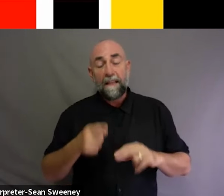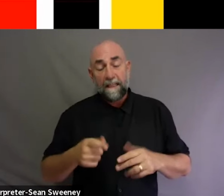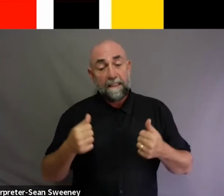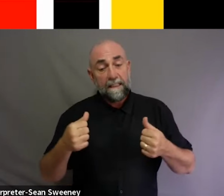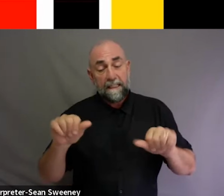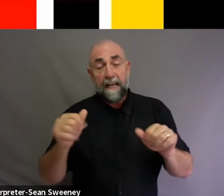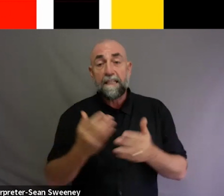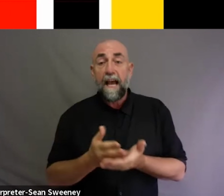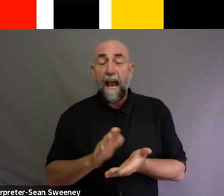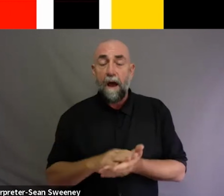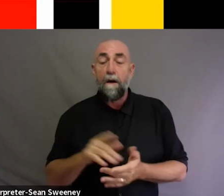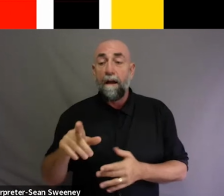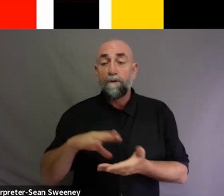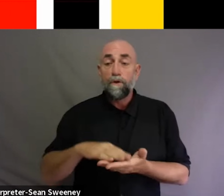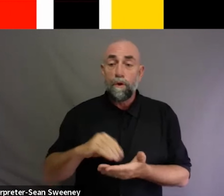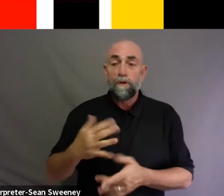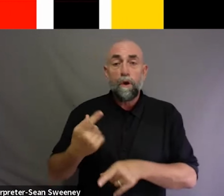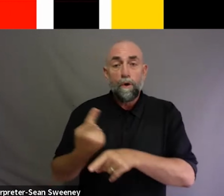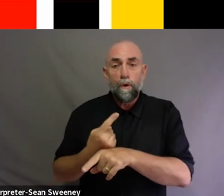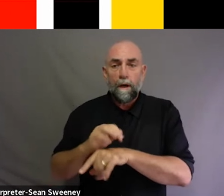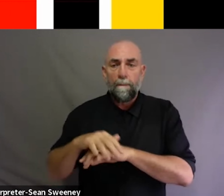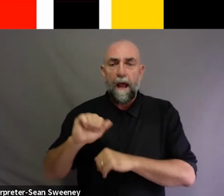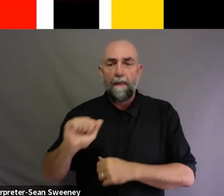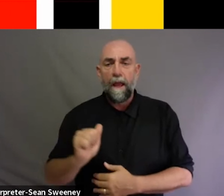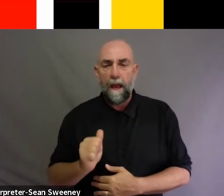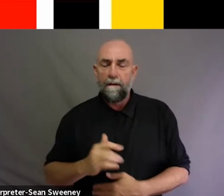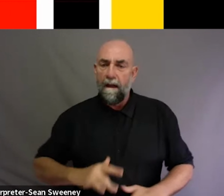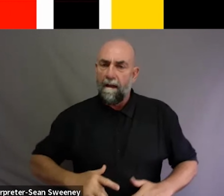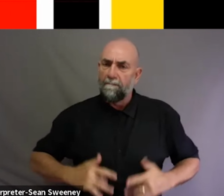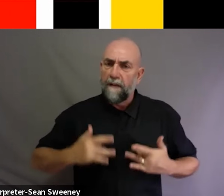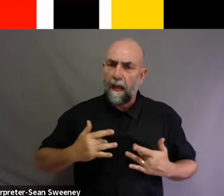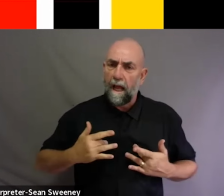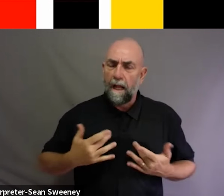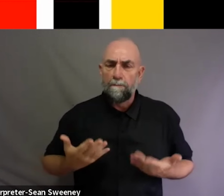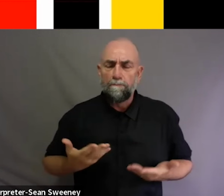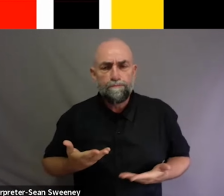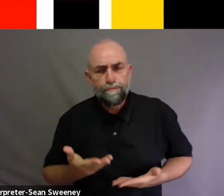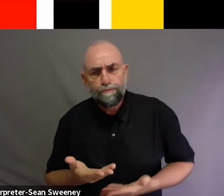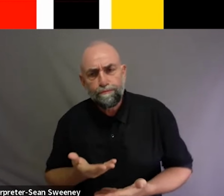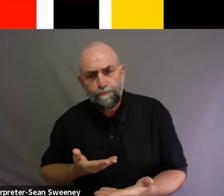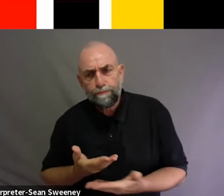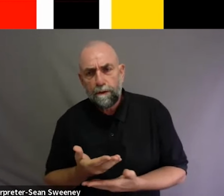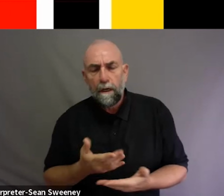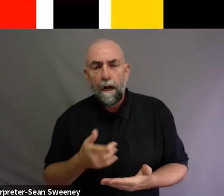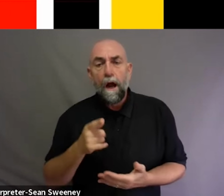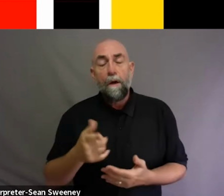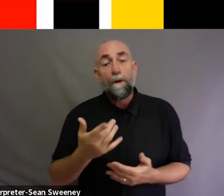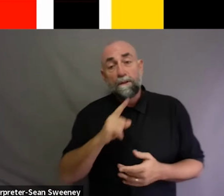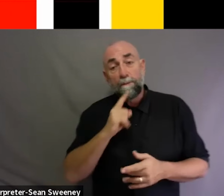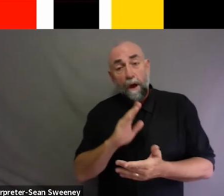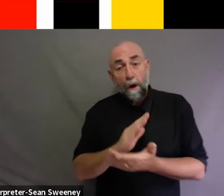about feelings. Sometimes when the collective choice was revealed, the room was just stunned